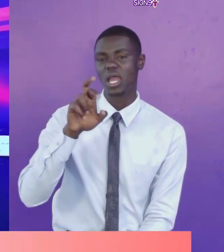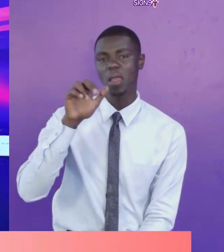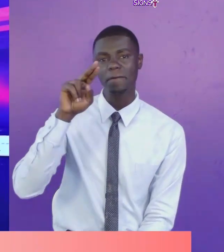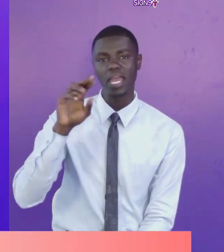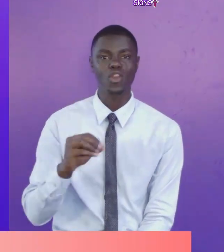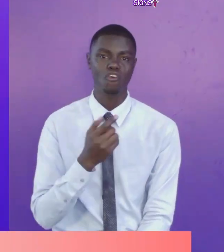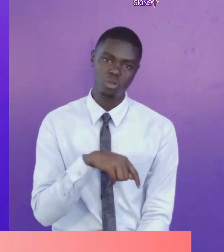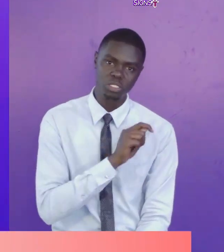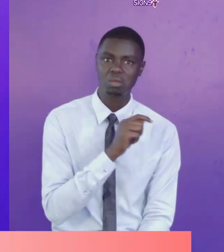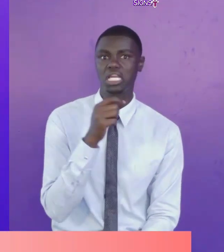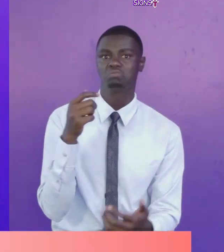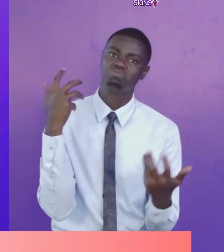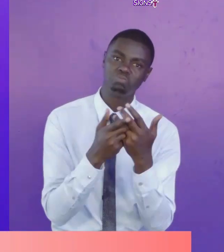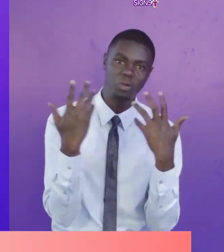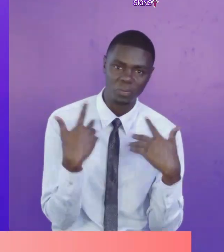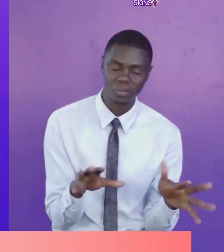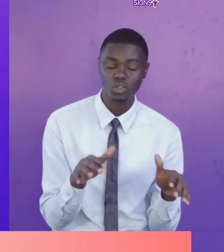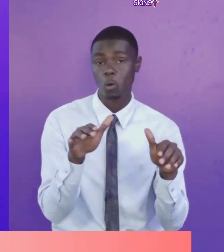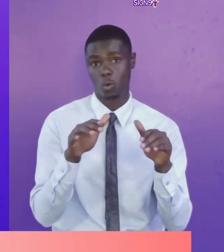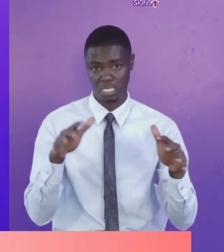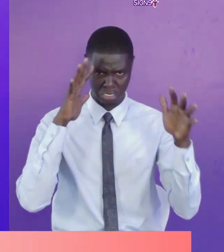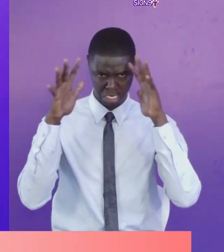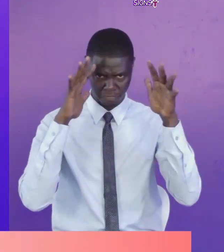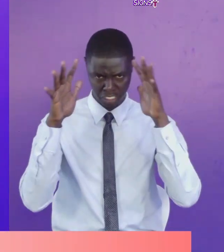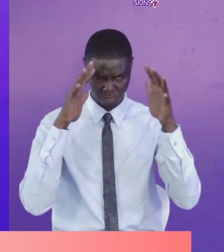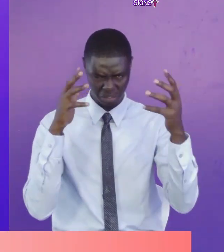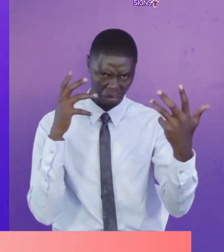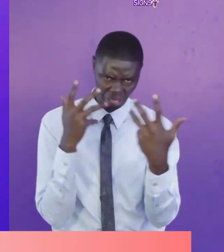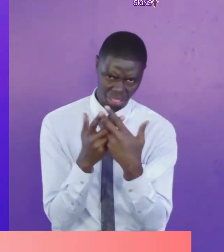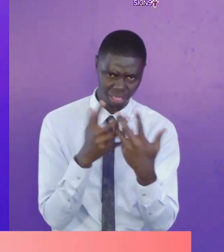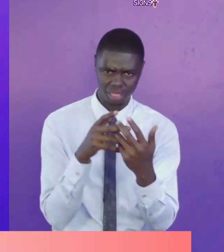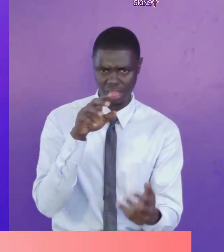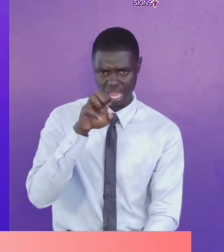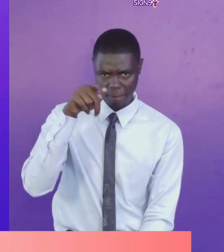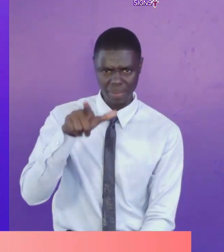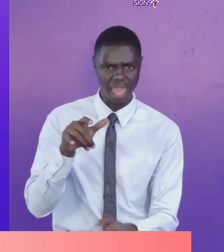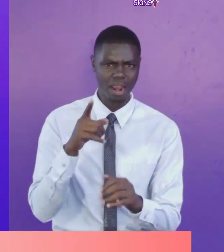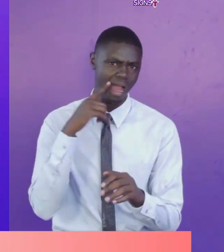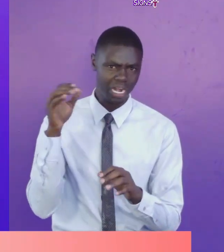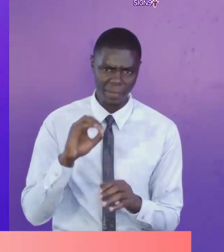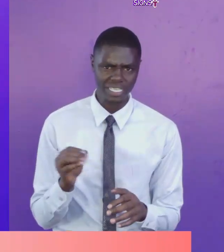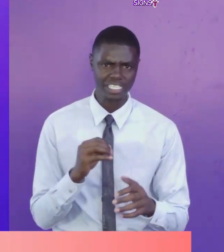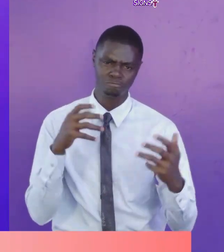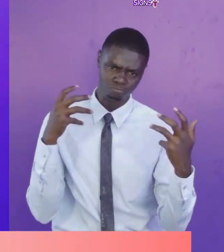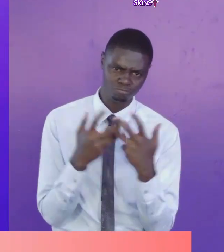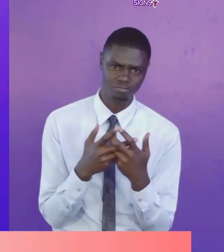you will see it. Yeah. Wait, he gets used to the Premier League.